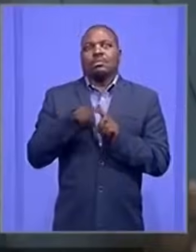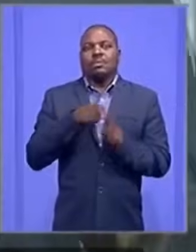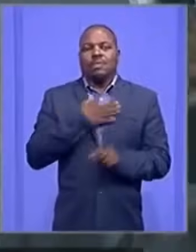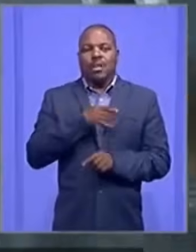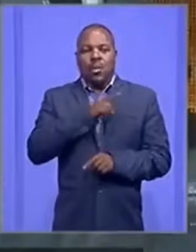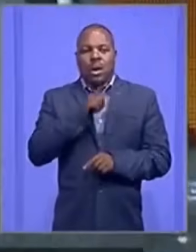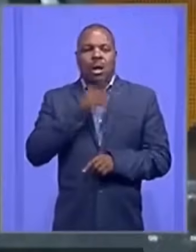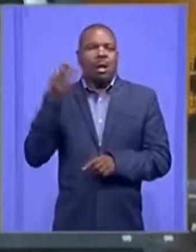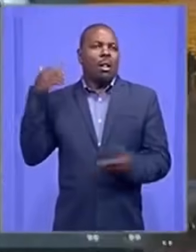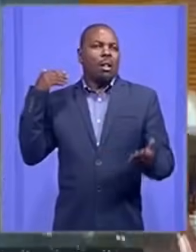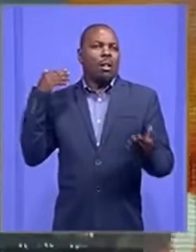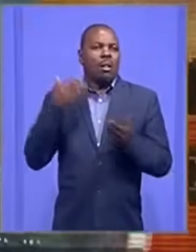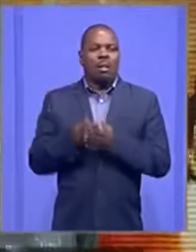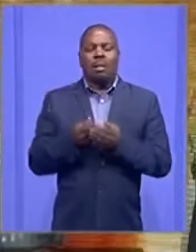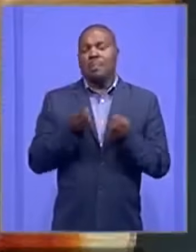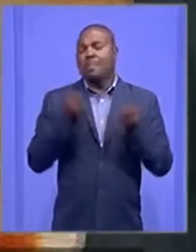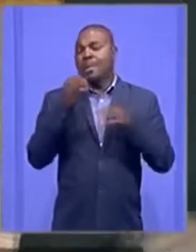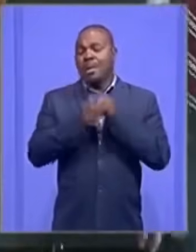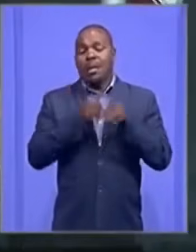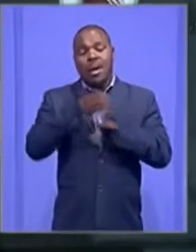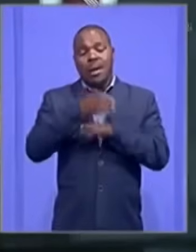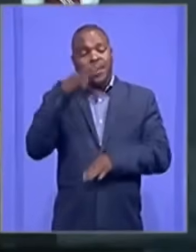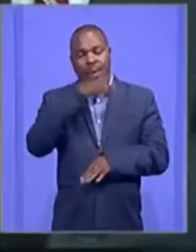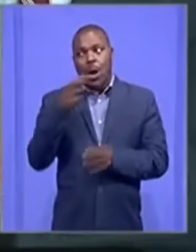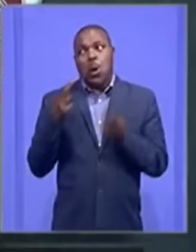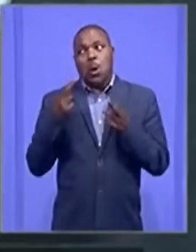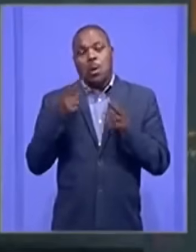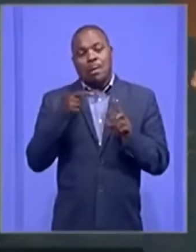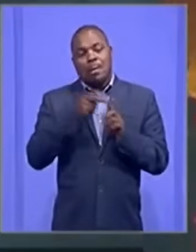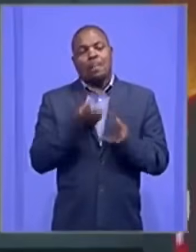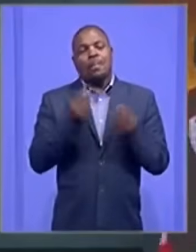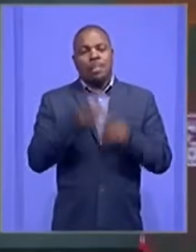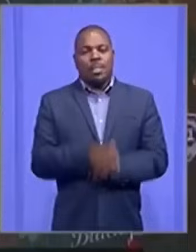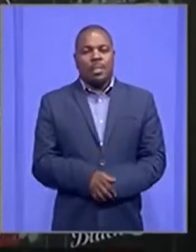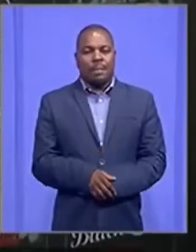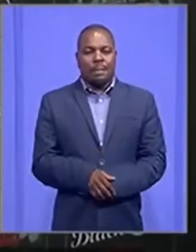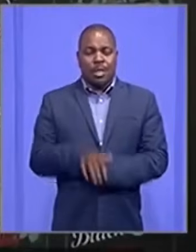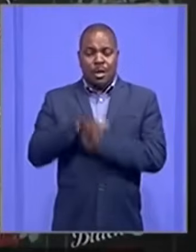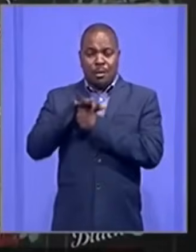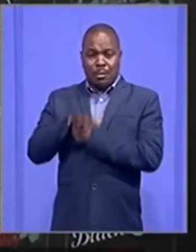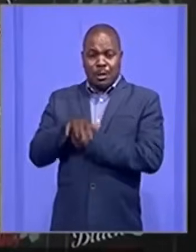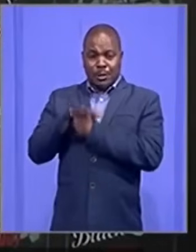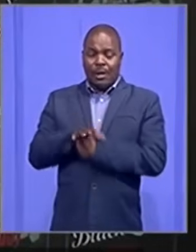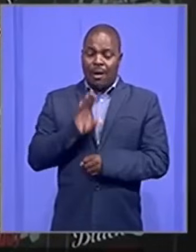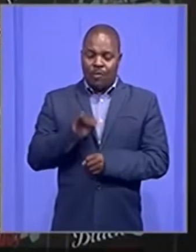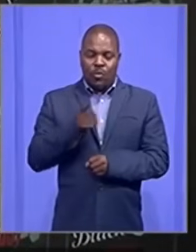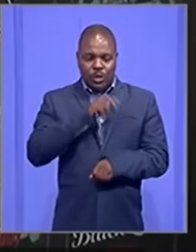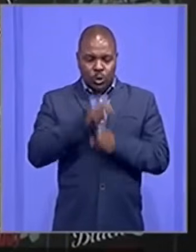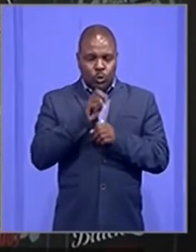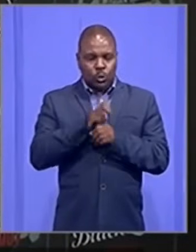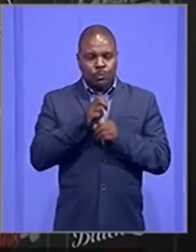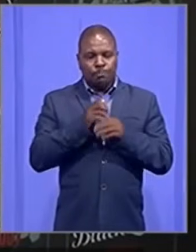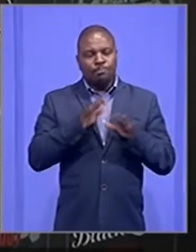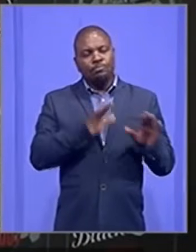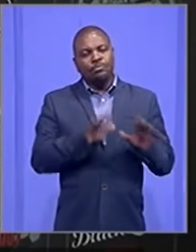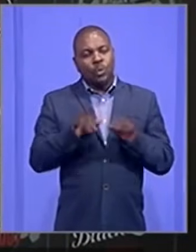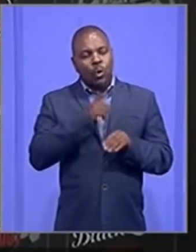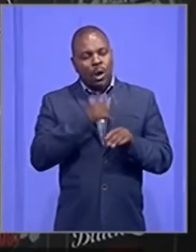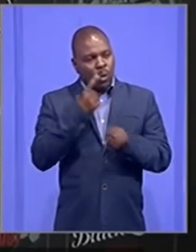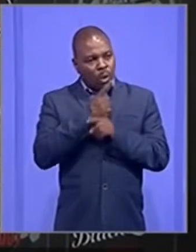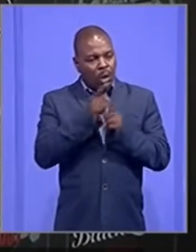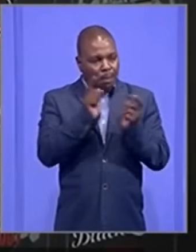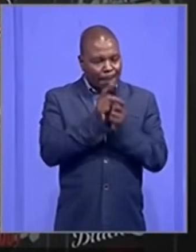fetsa komelelo ya mengwaga e mentsi. You have to overcome the pressure that comes with it, because every game you play, it's a must-win